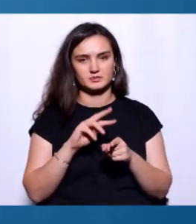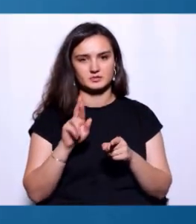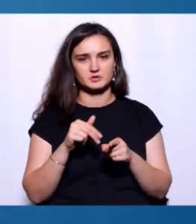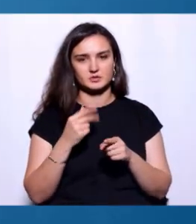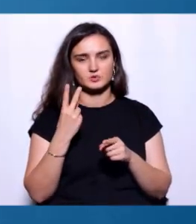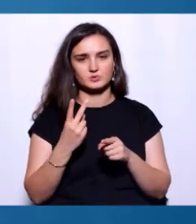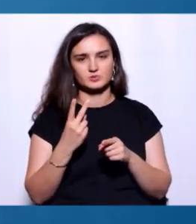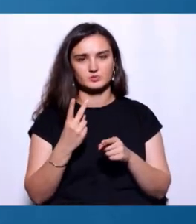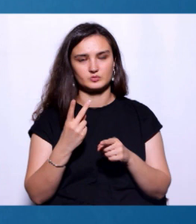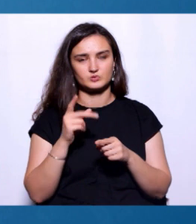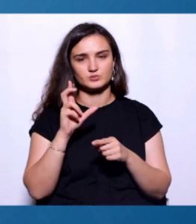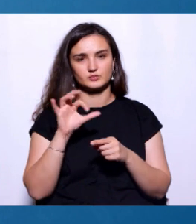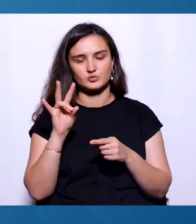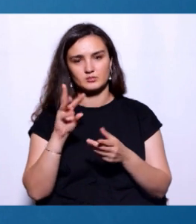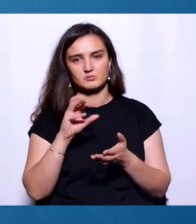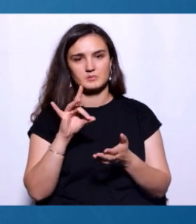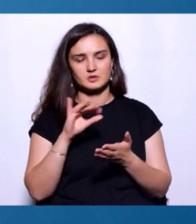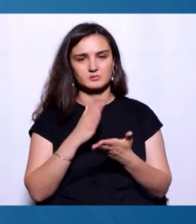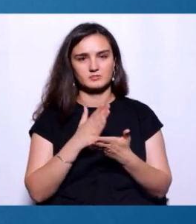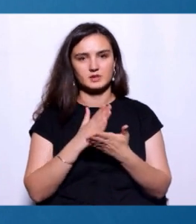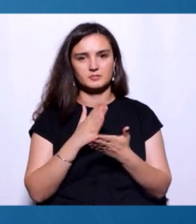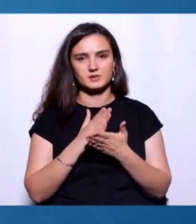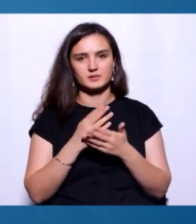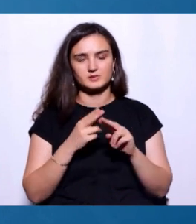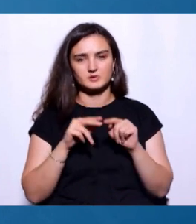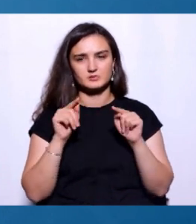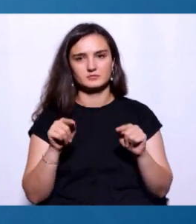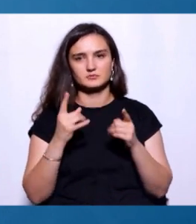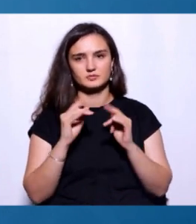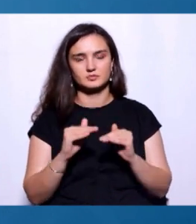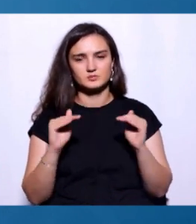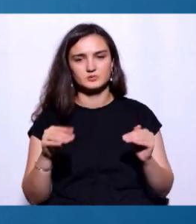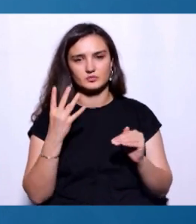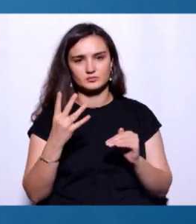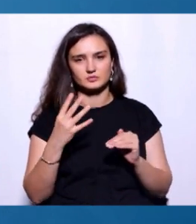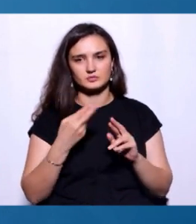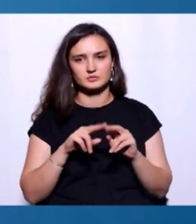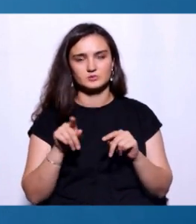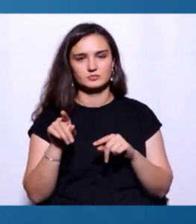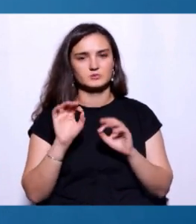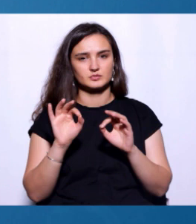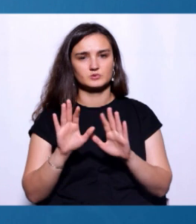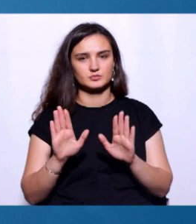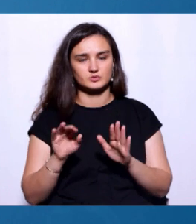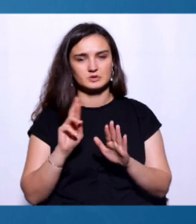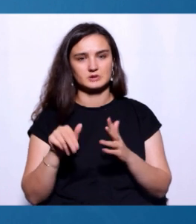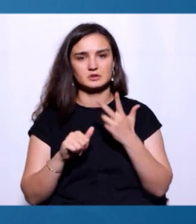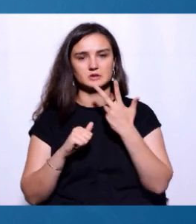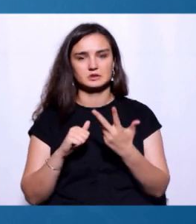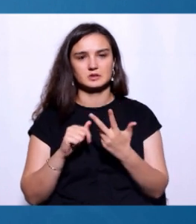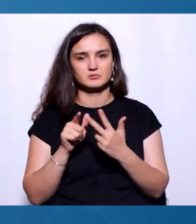And two, John and Mary have four children. That's false. And